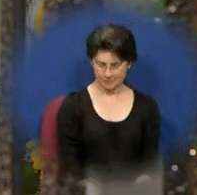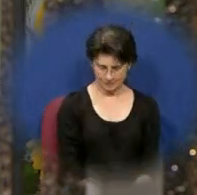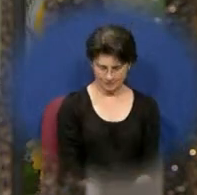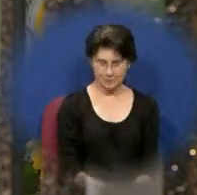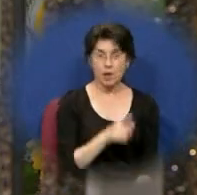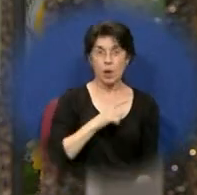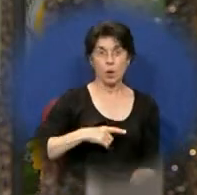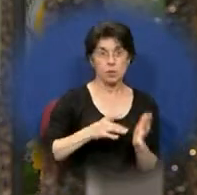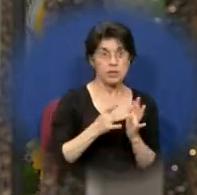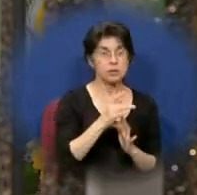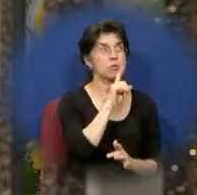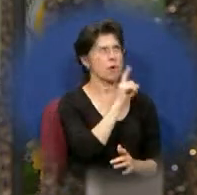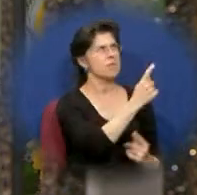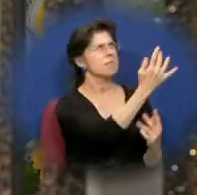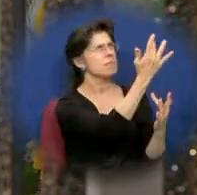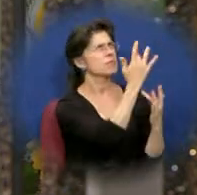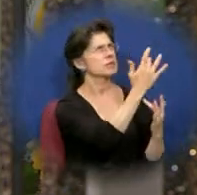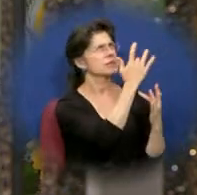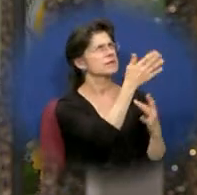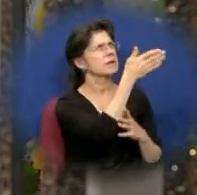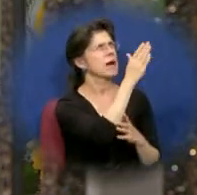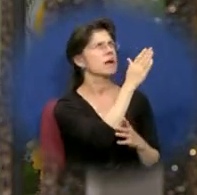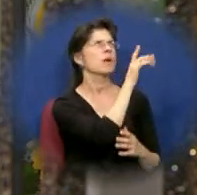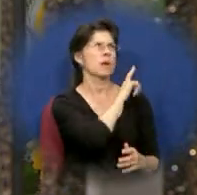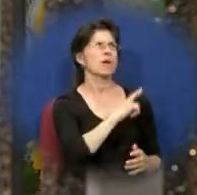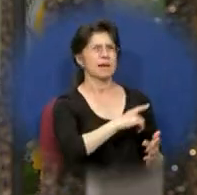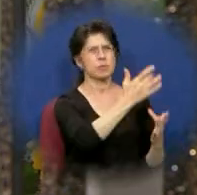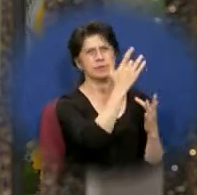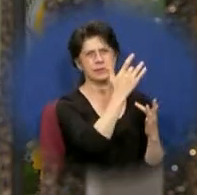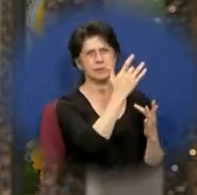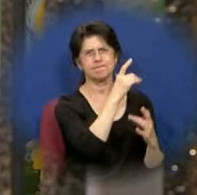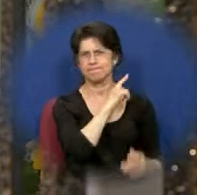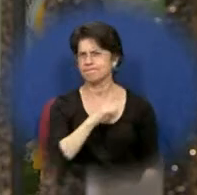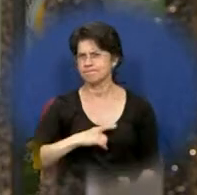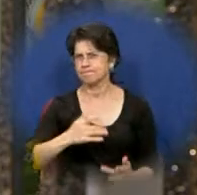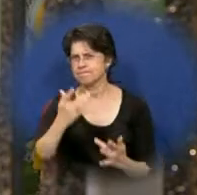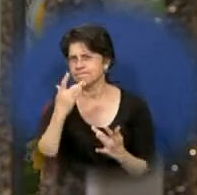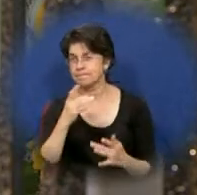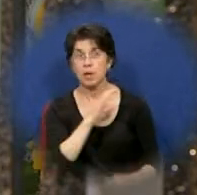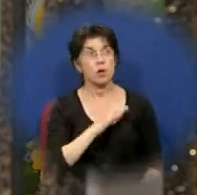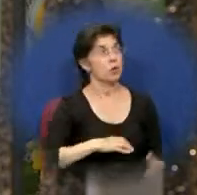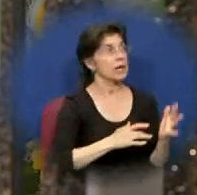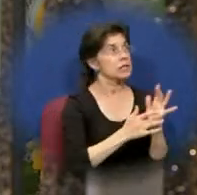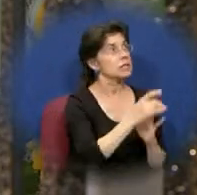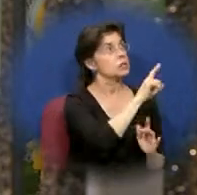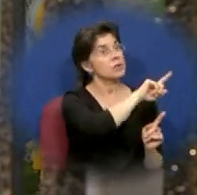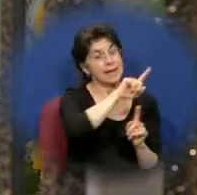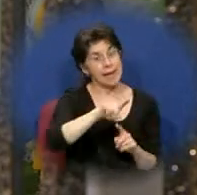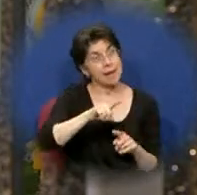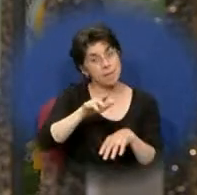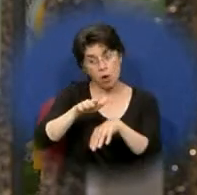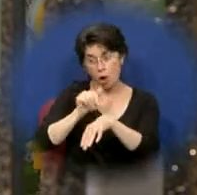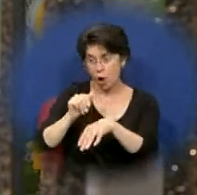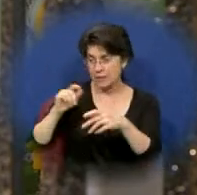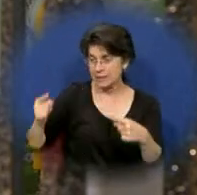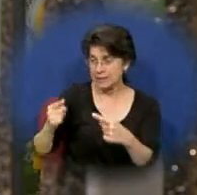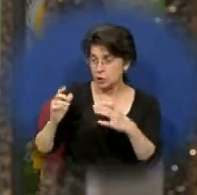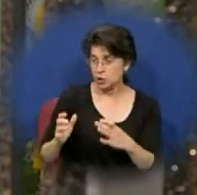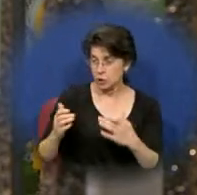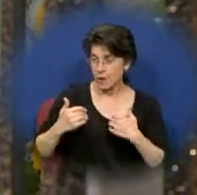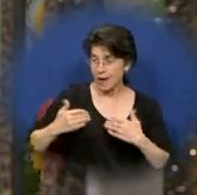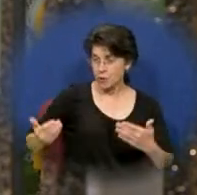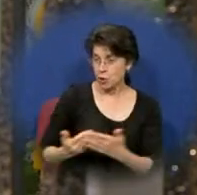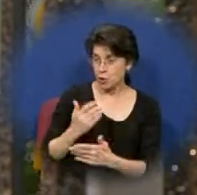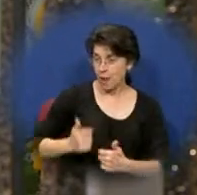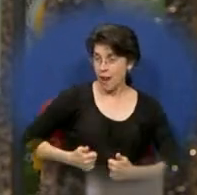Lord Jesus, you are the mercy of God. Lord, have mercy. Lord, have mercy. Christ Jesus, you came to call sinners to new life. Christ, have